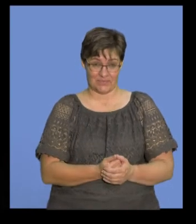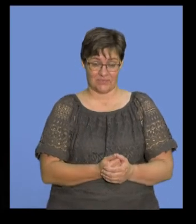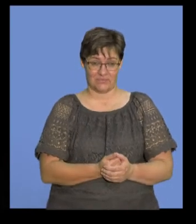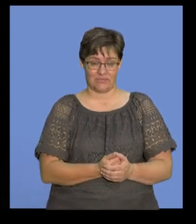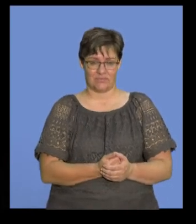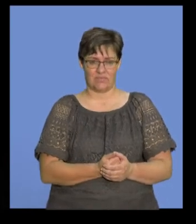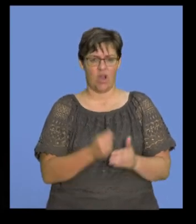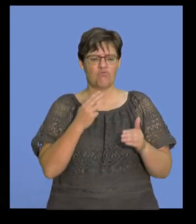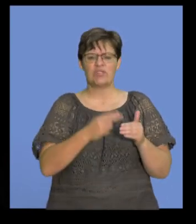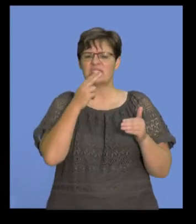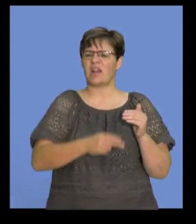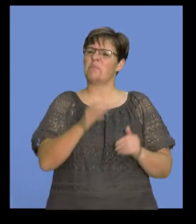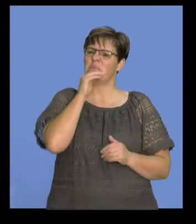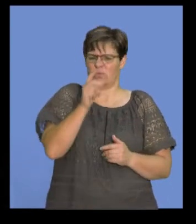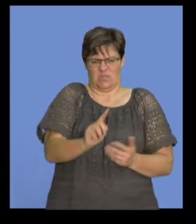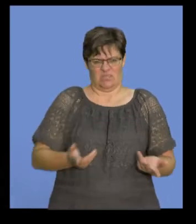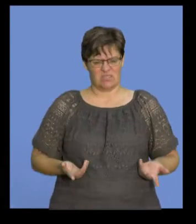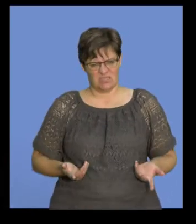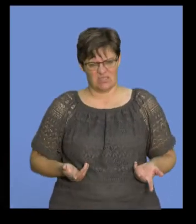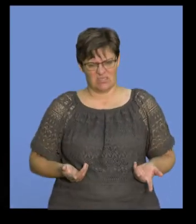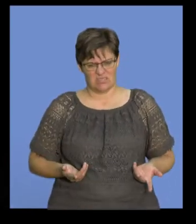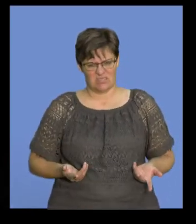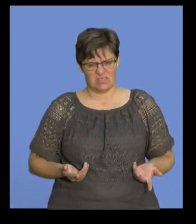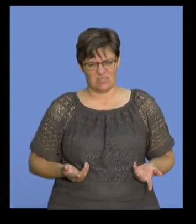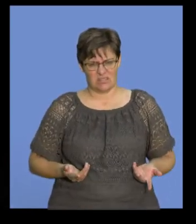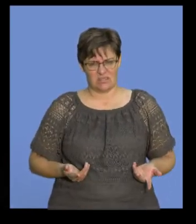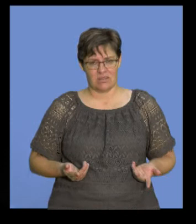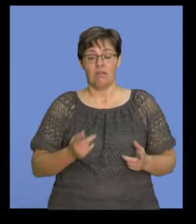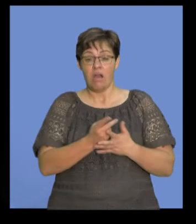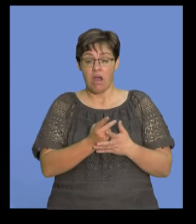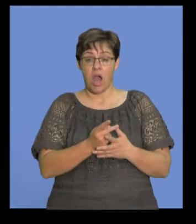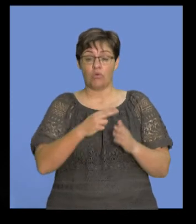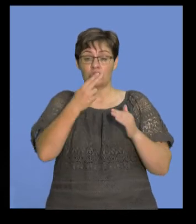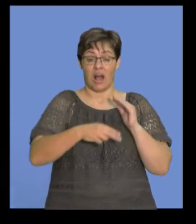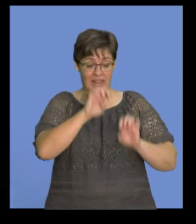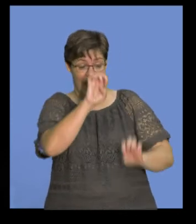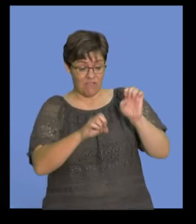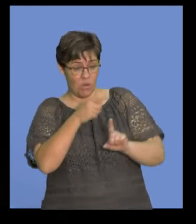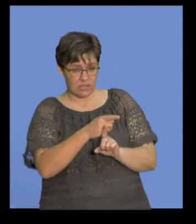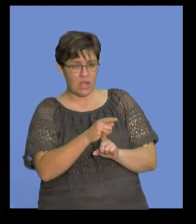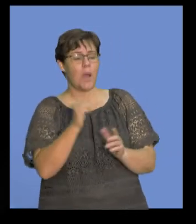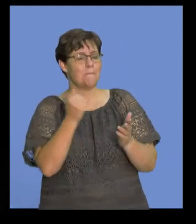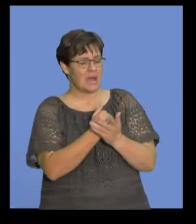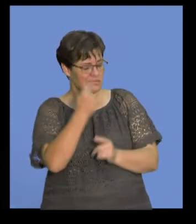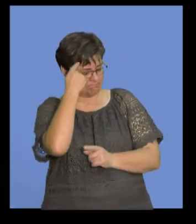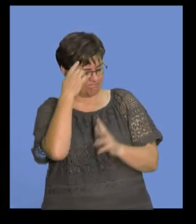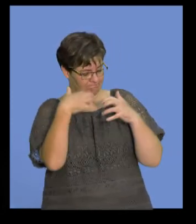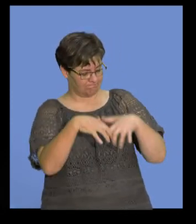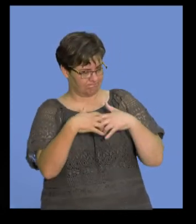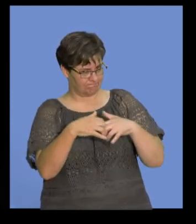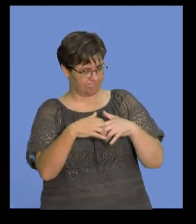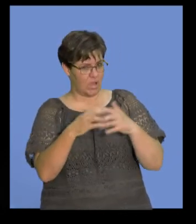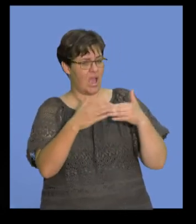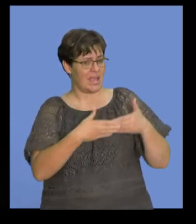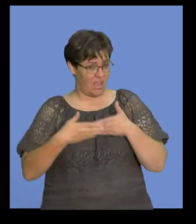do results mean? And when you evaluate your results, you need to be careful to consider the results the